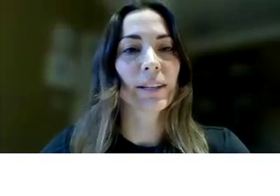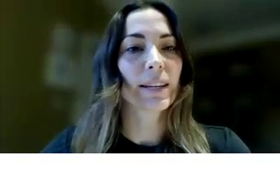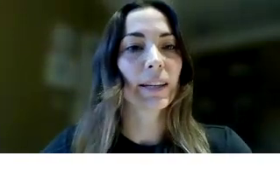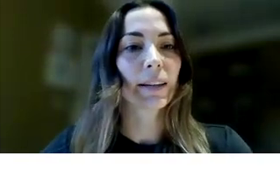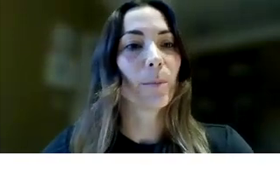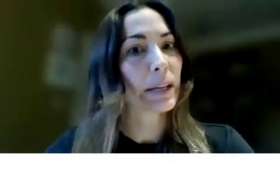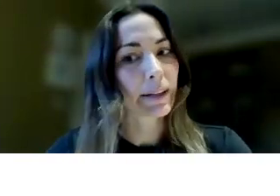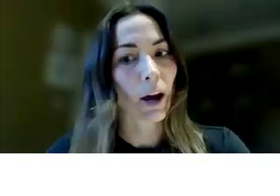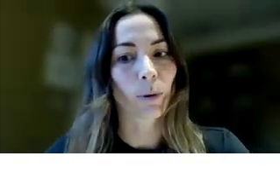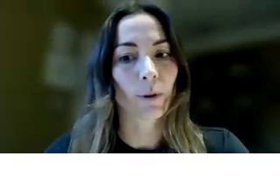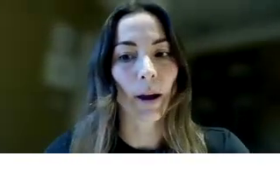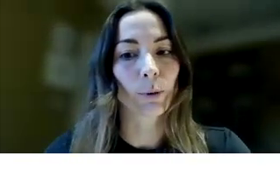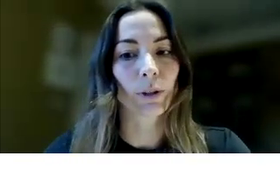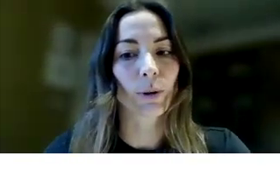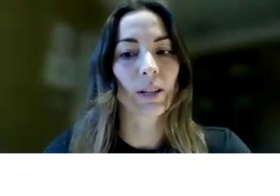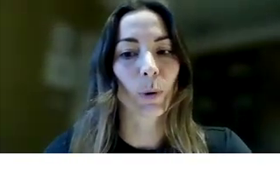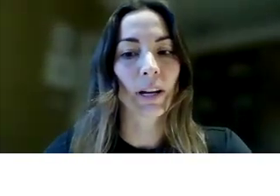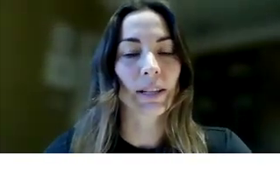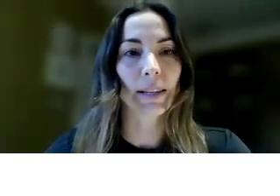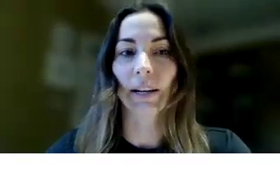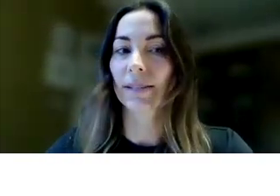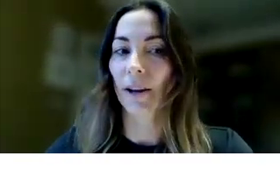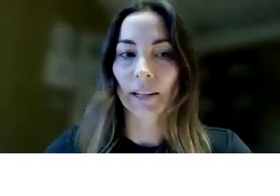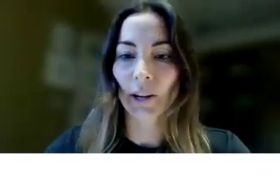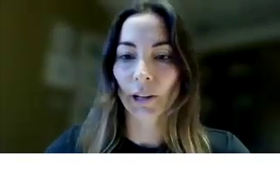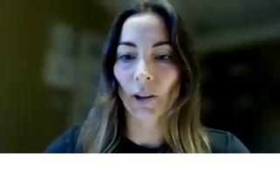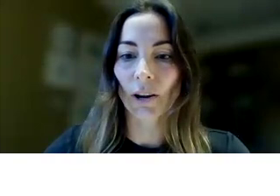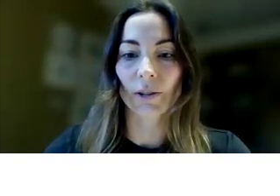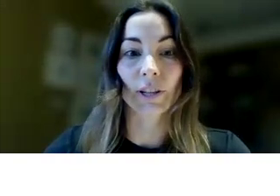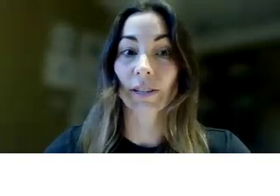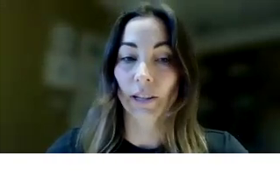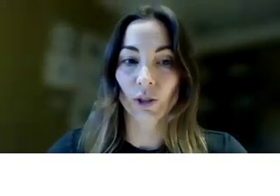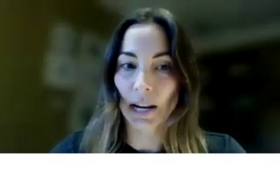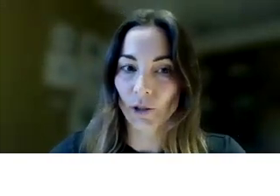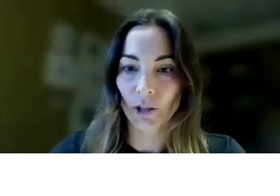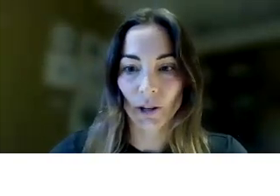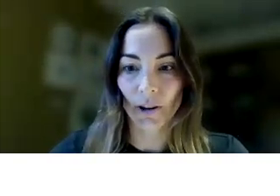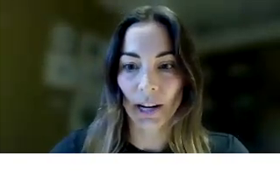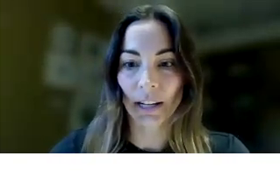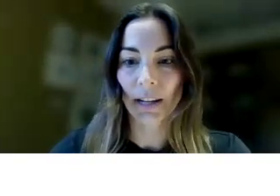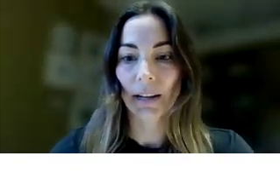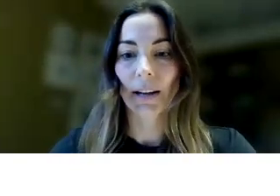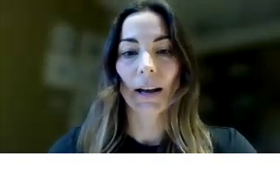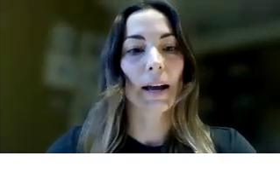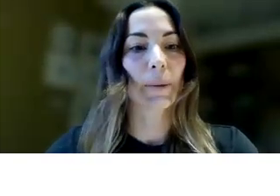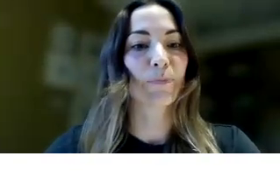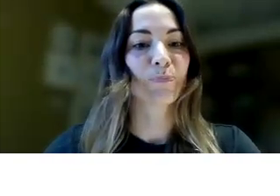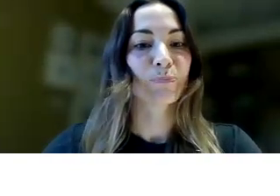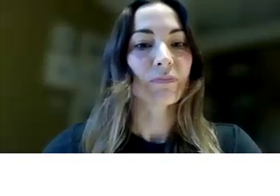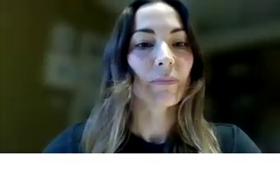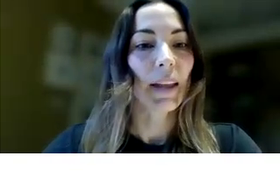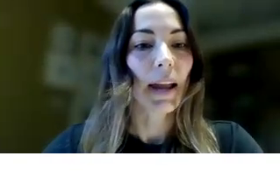to definitely seek immediate help if you ever were to experience like a sudden hearing loss or a sudden change in your hearing.